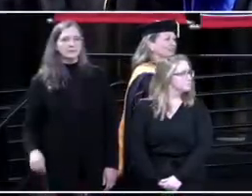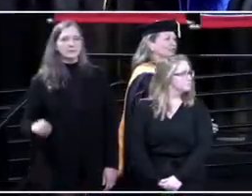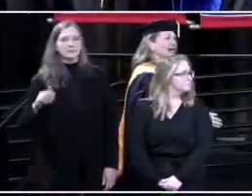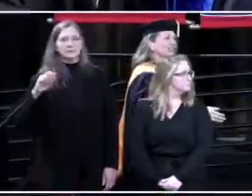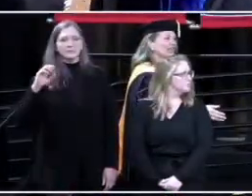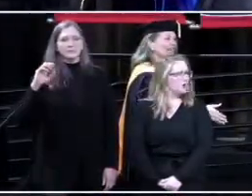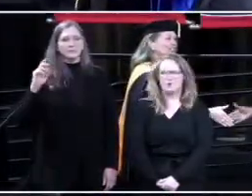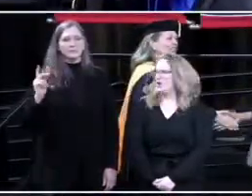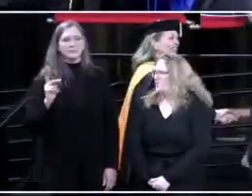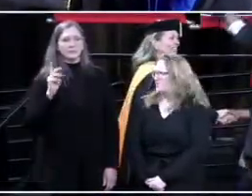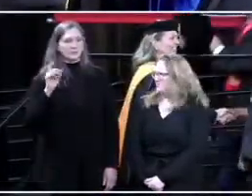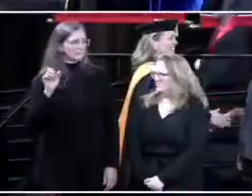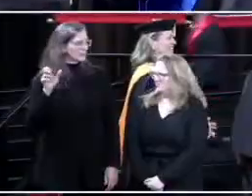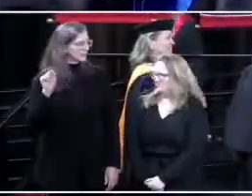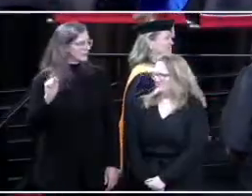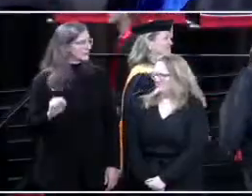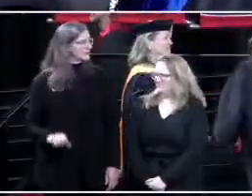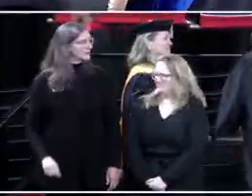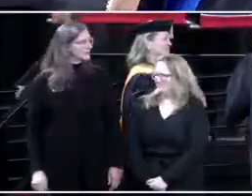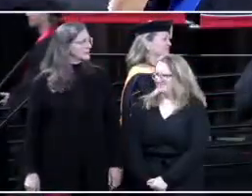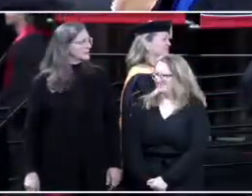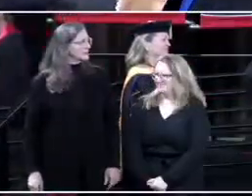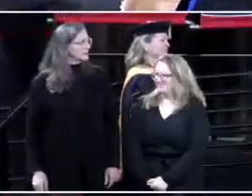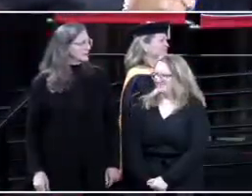Kirsten Bartlett,